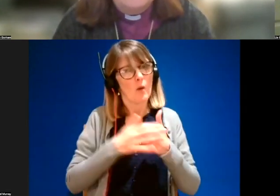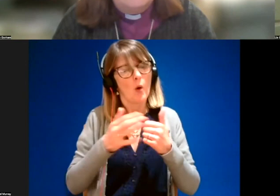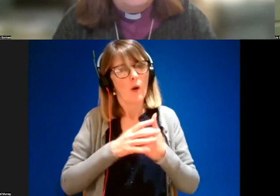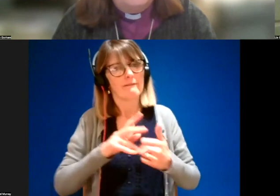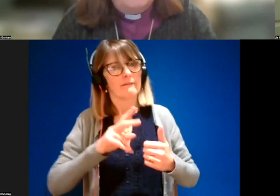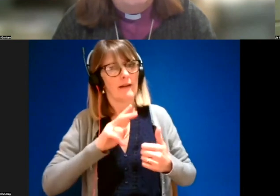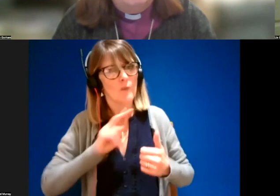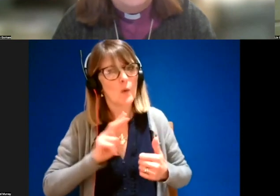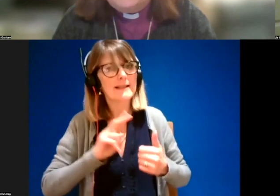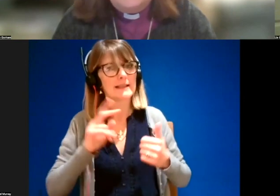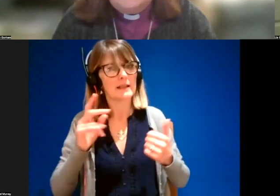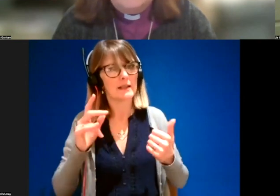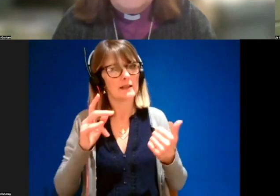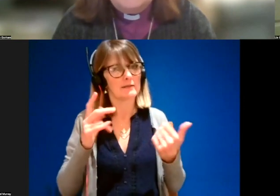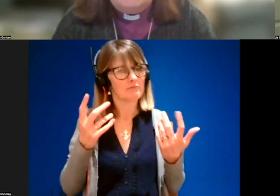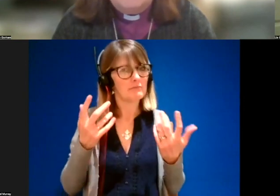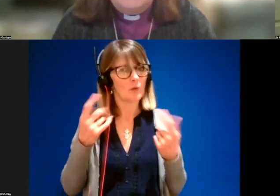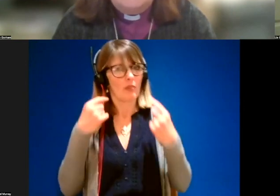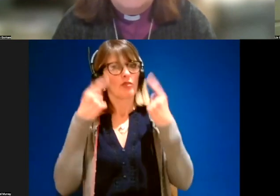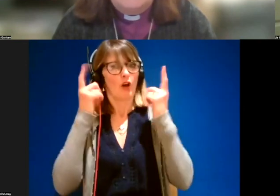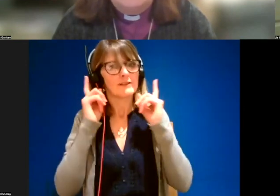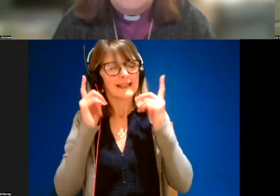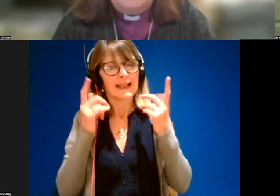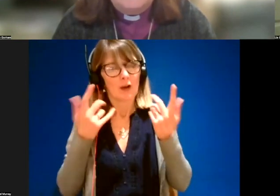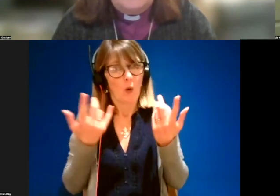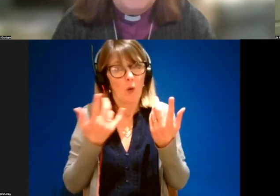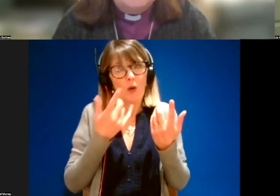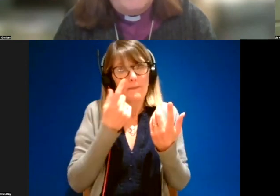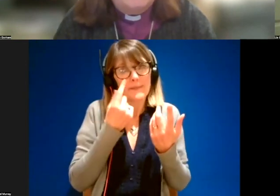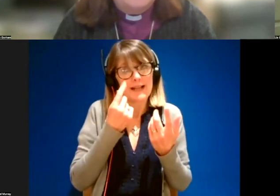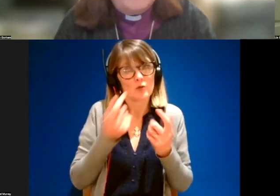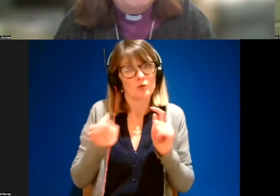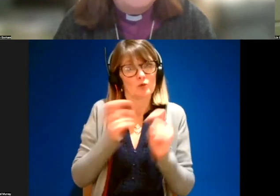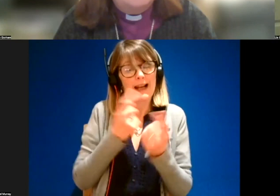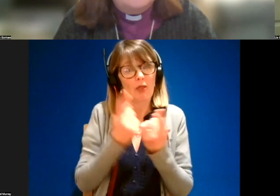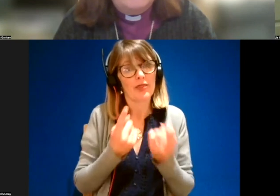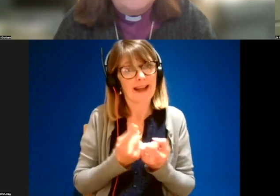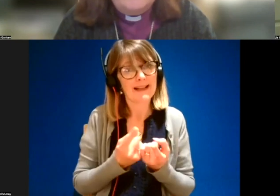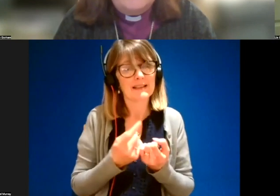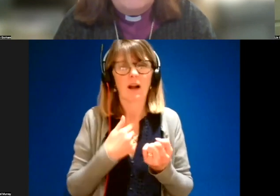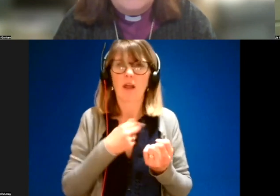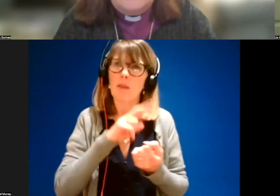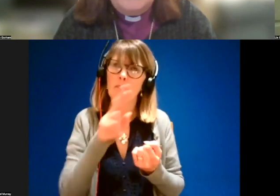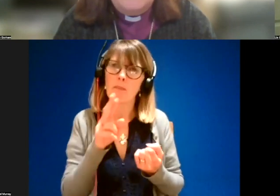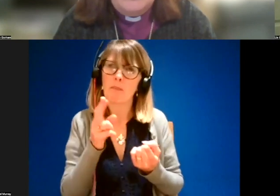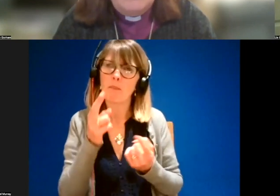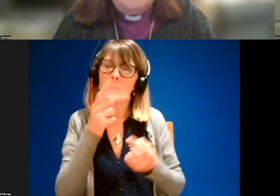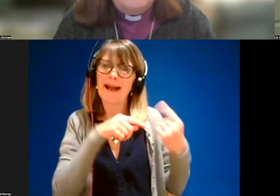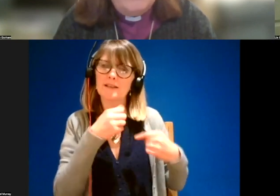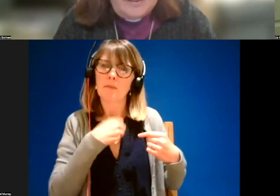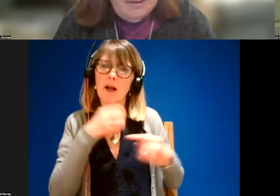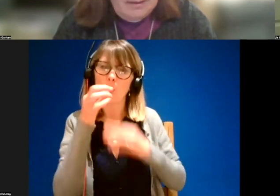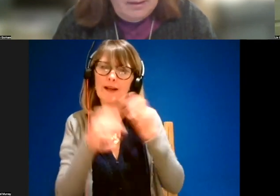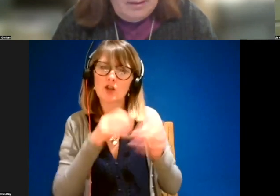to change things for the better, I think. And I think, going back to my question about advocacy, I think it's just so key, because I